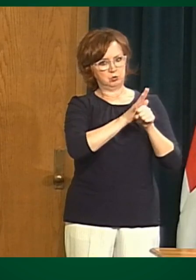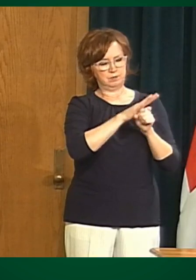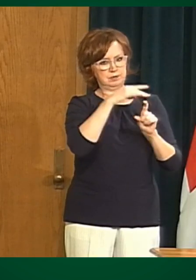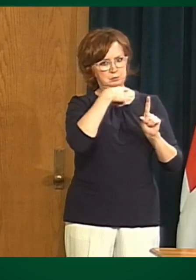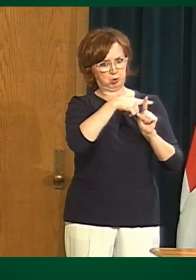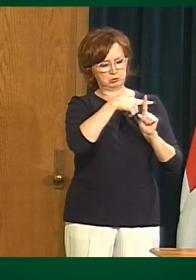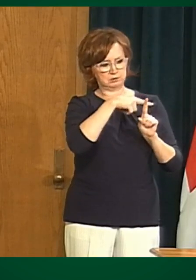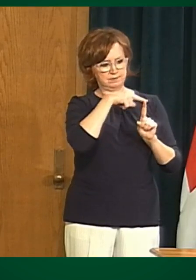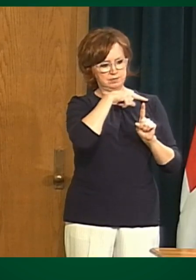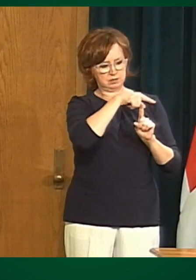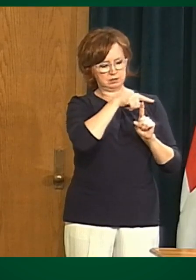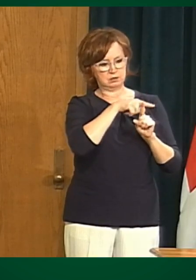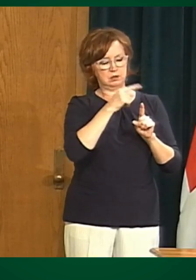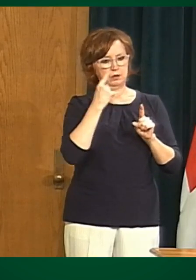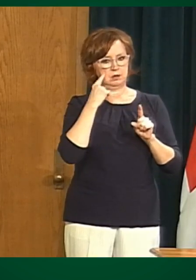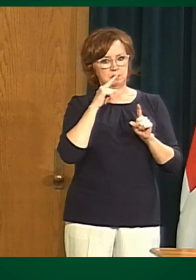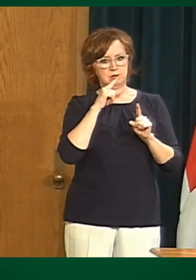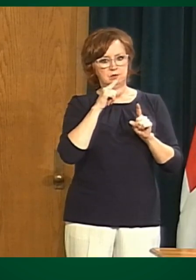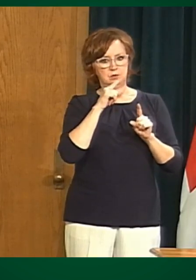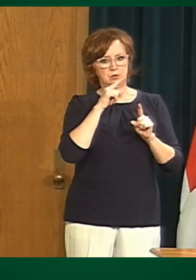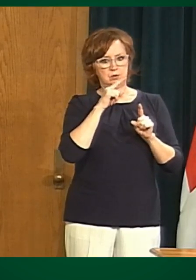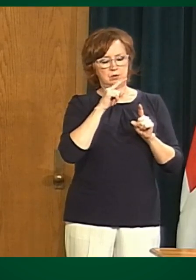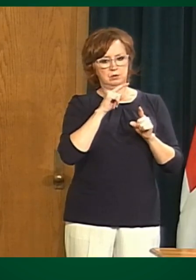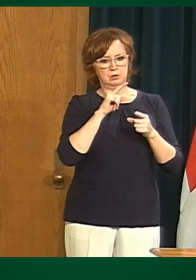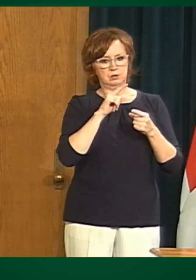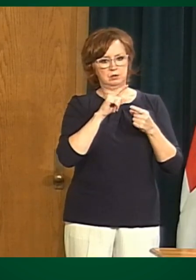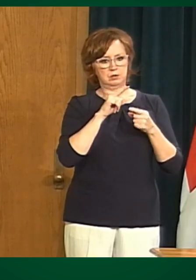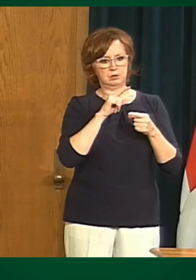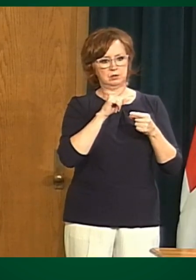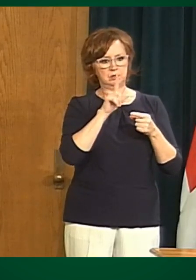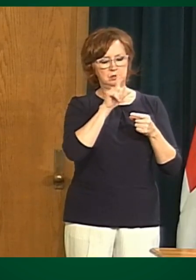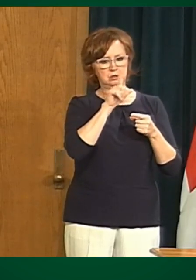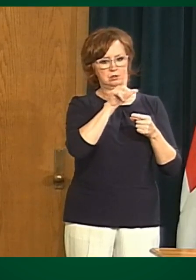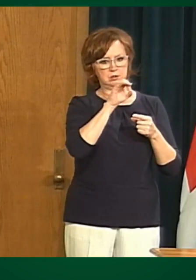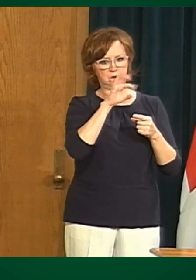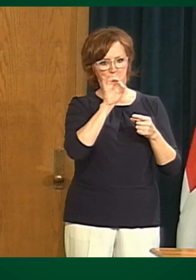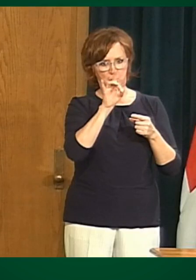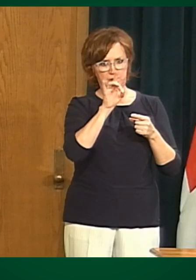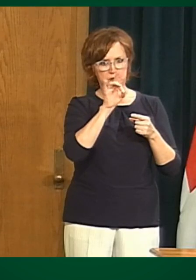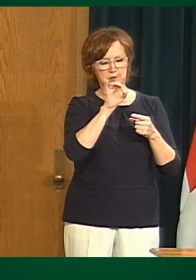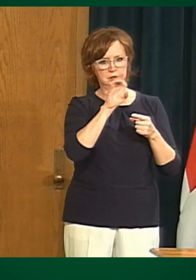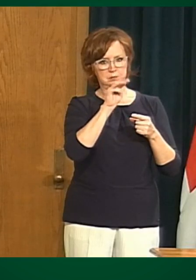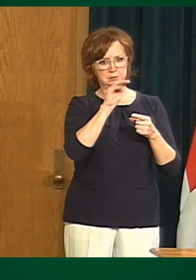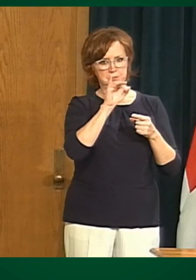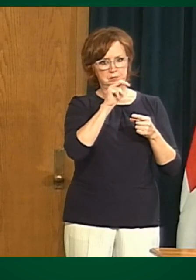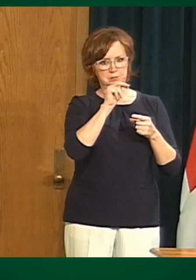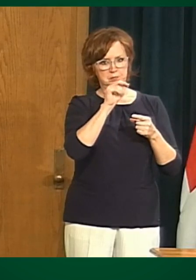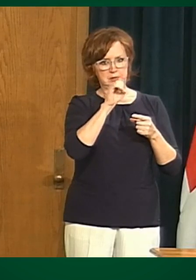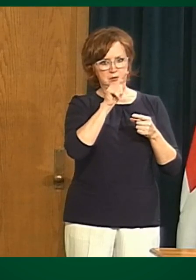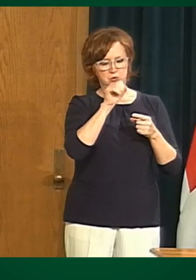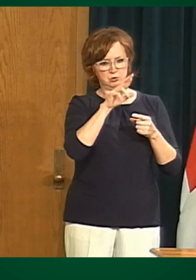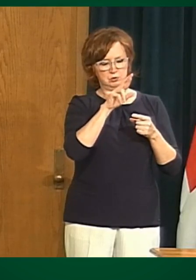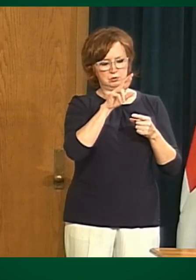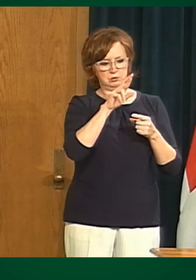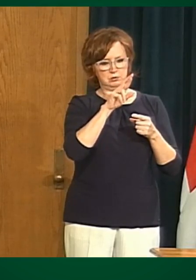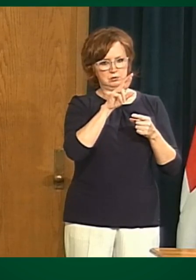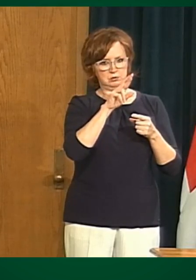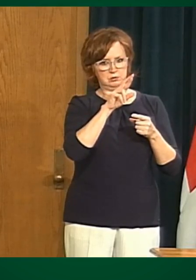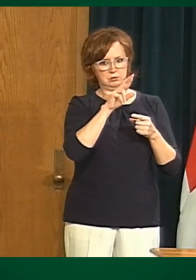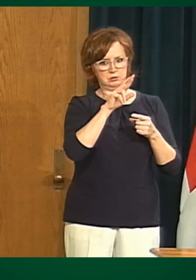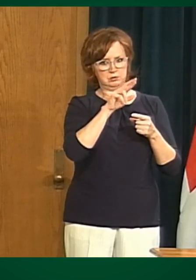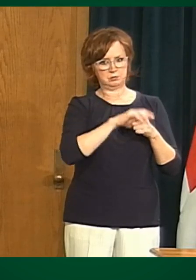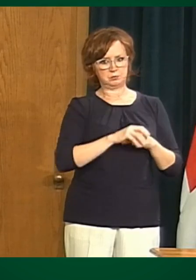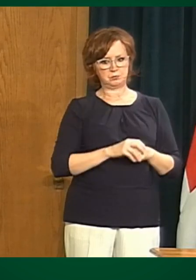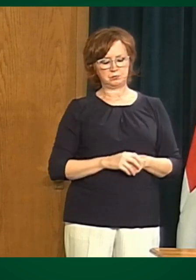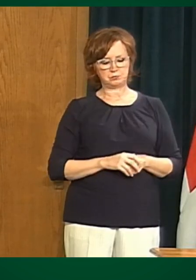whole city of Lloydminster. The good thing is that out of those 34